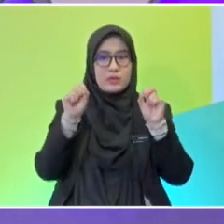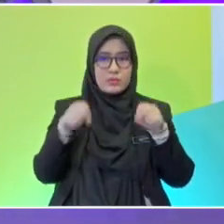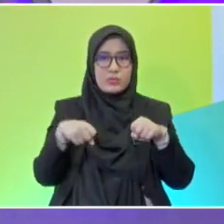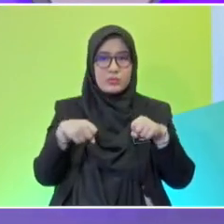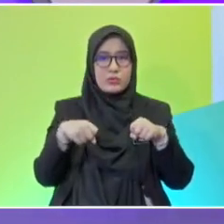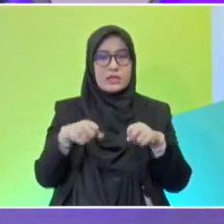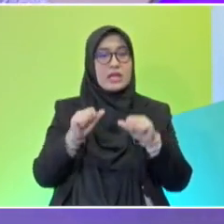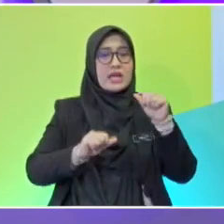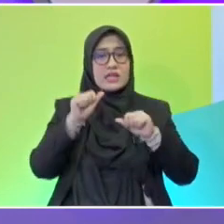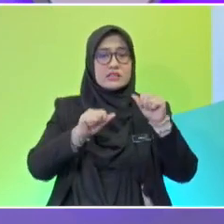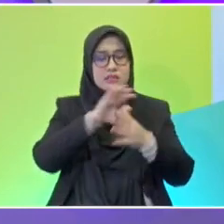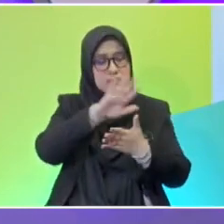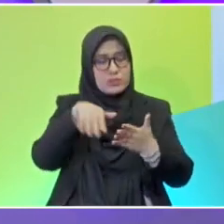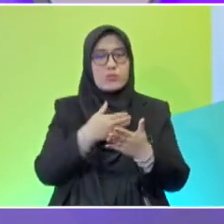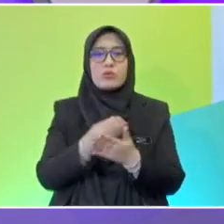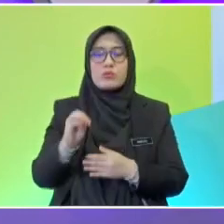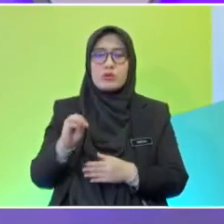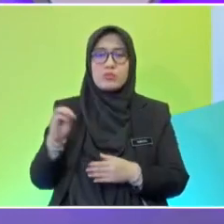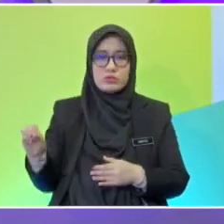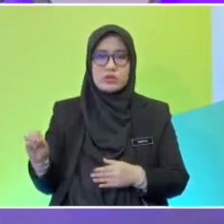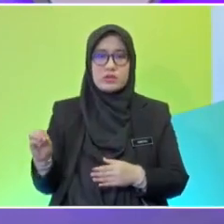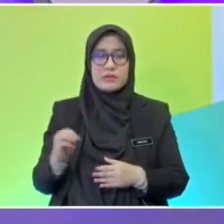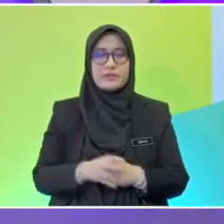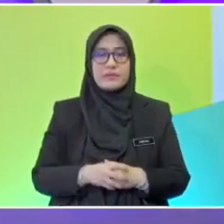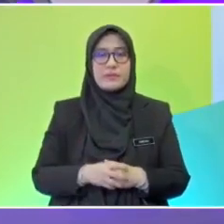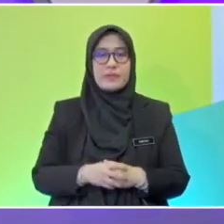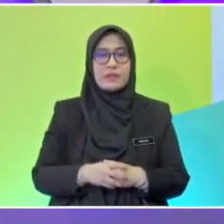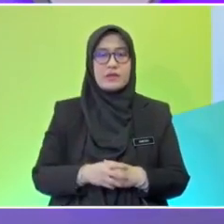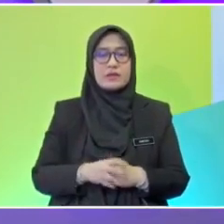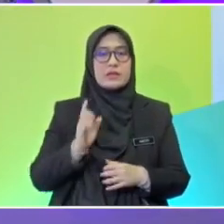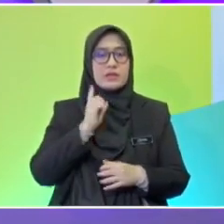there to assess all 40 of them at the same time. So we only pick a